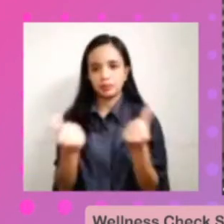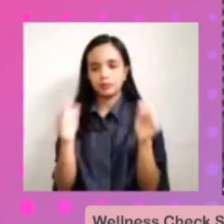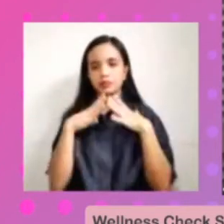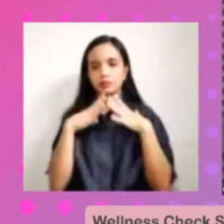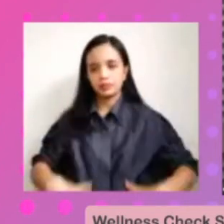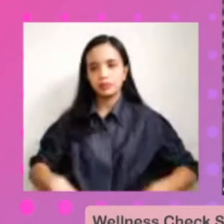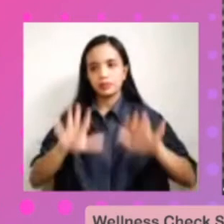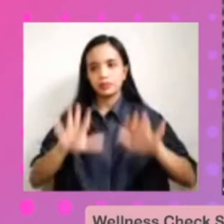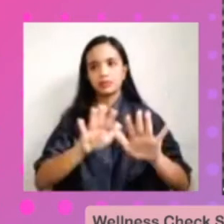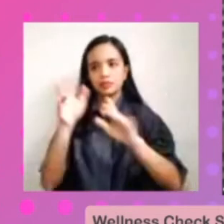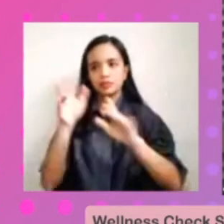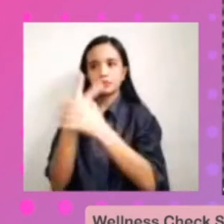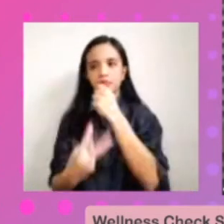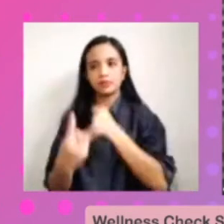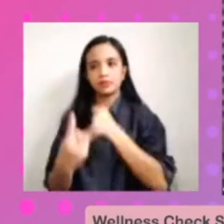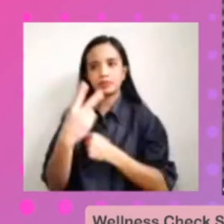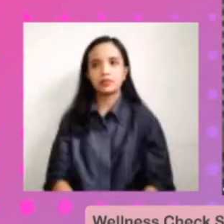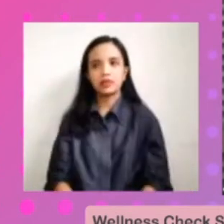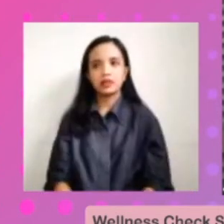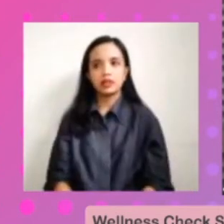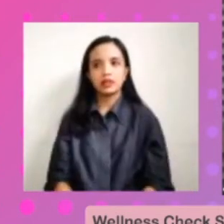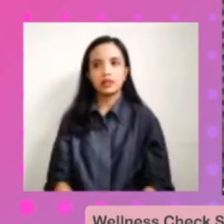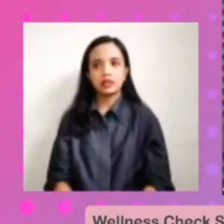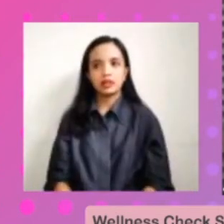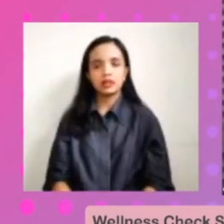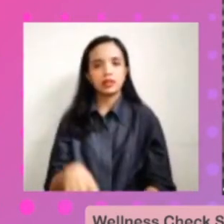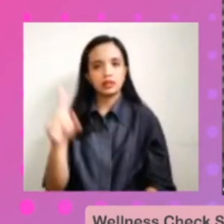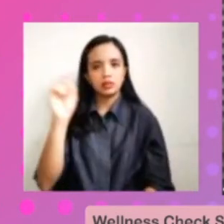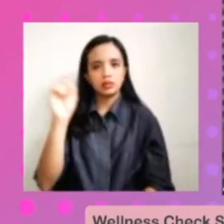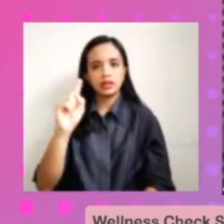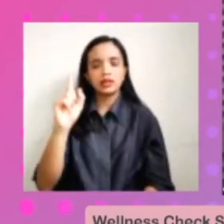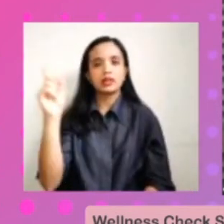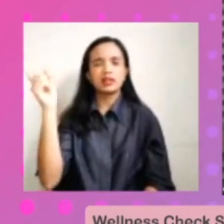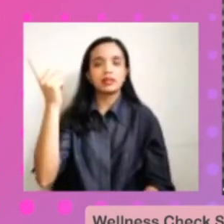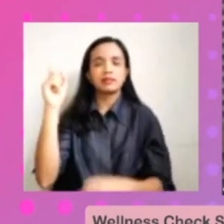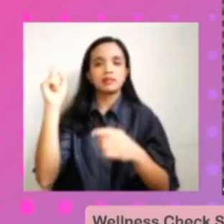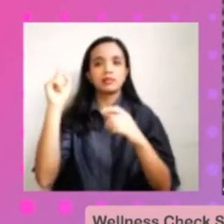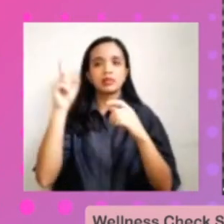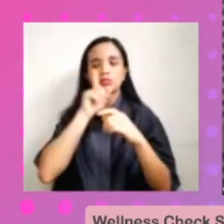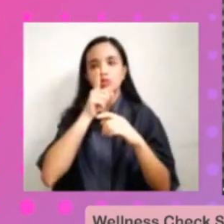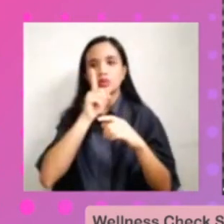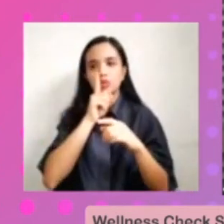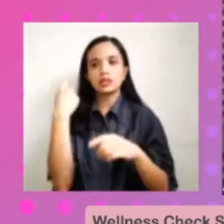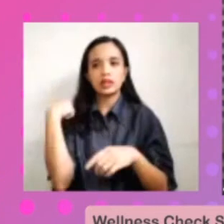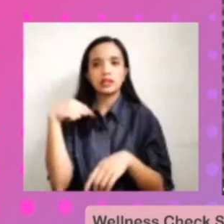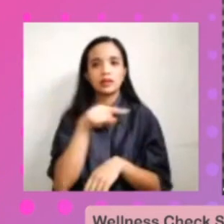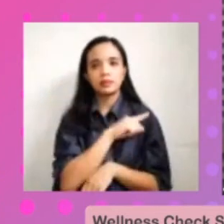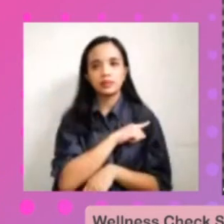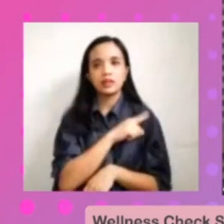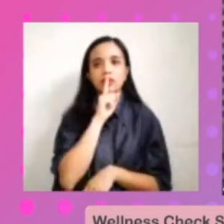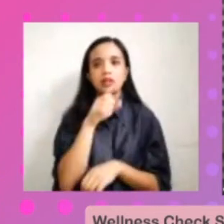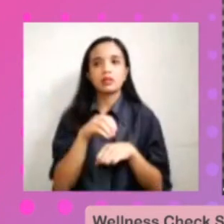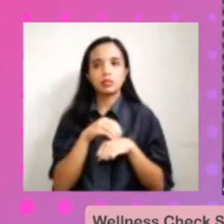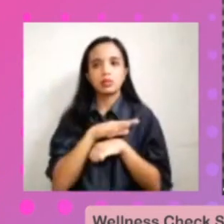helpful Friday for all of you. Ang ganda ng topic, kasi it's focusing naman sa body.